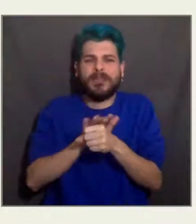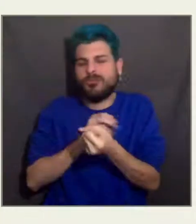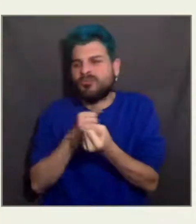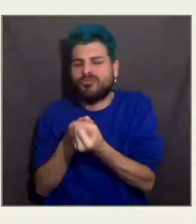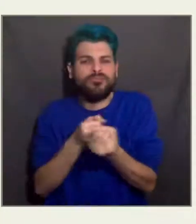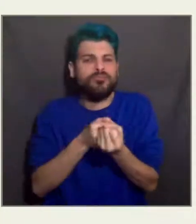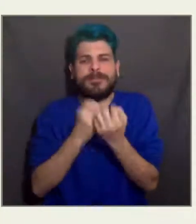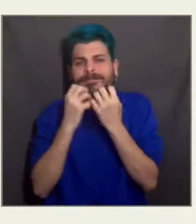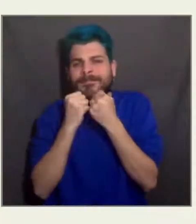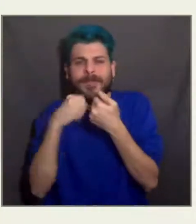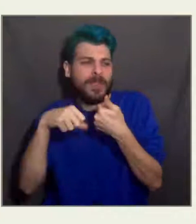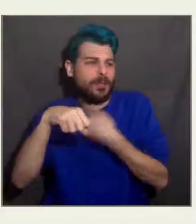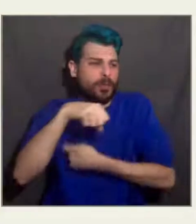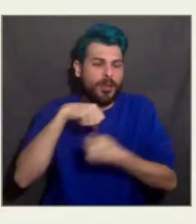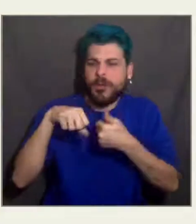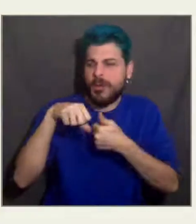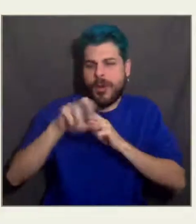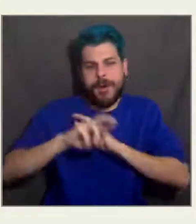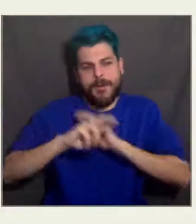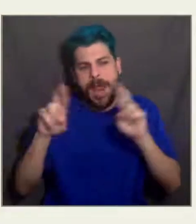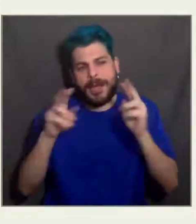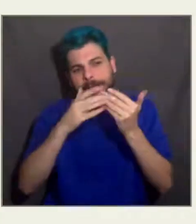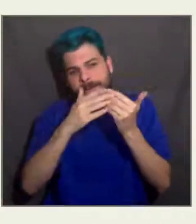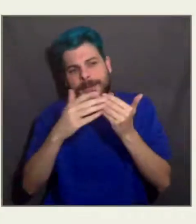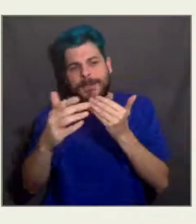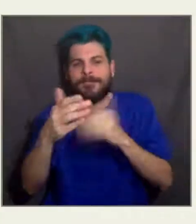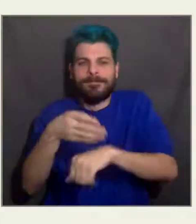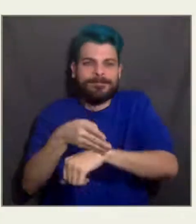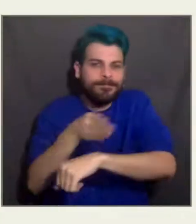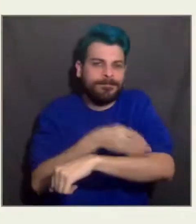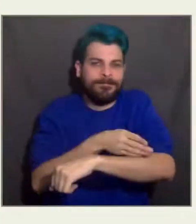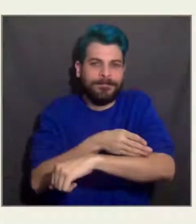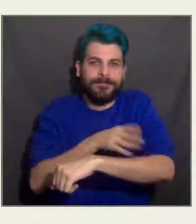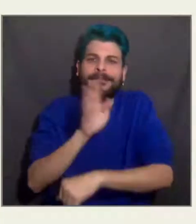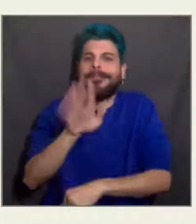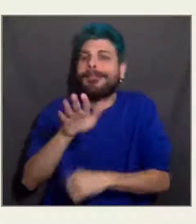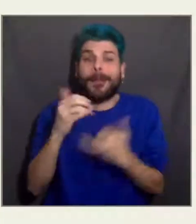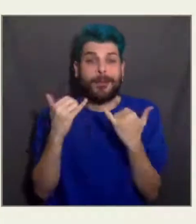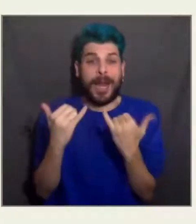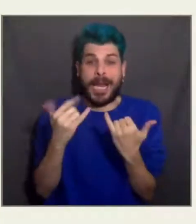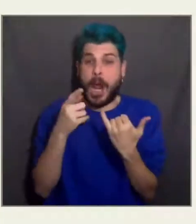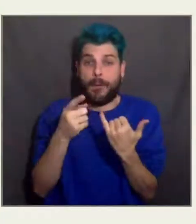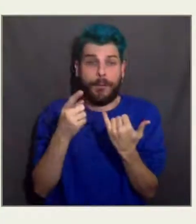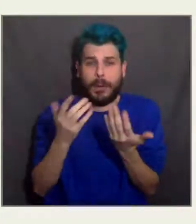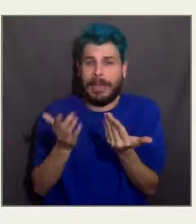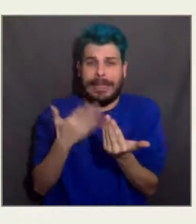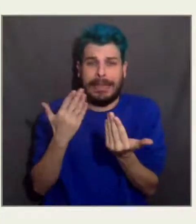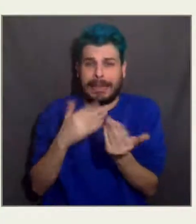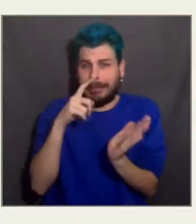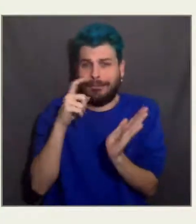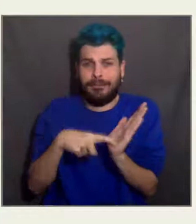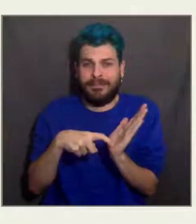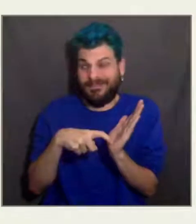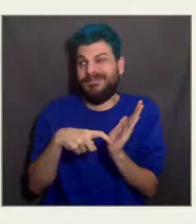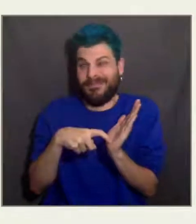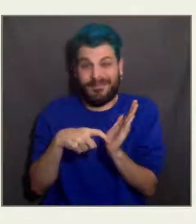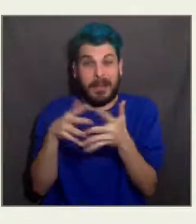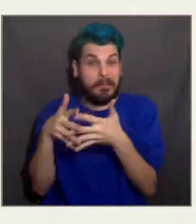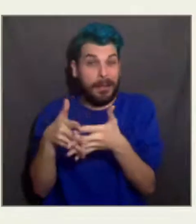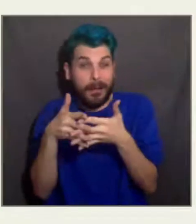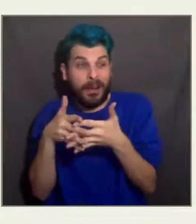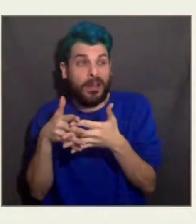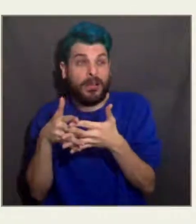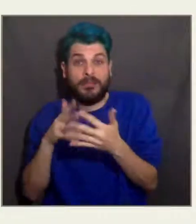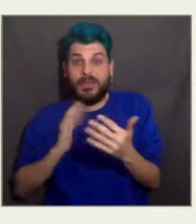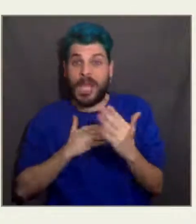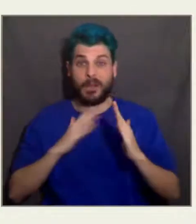All you have to do is look around to see that as a country and as a region, we are not measuring up. Our most